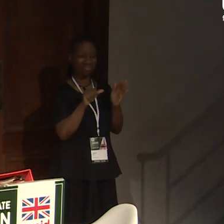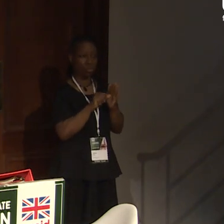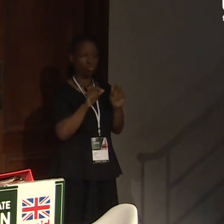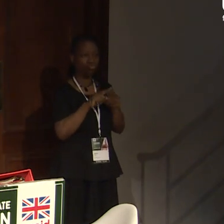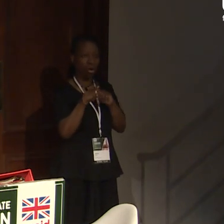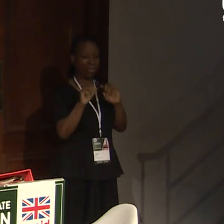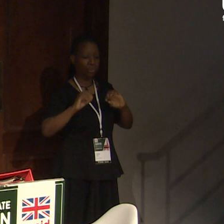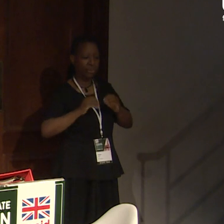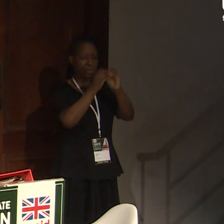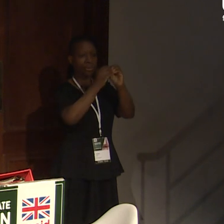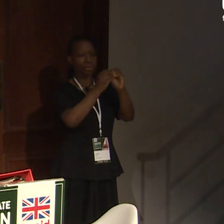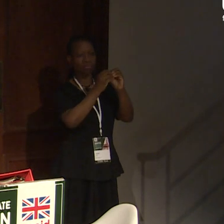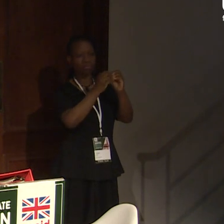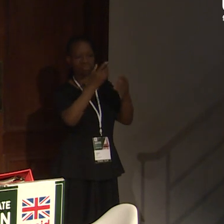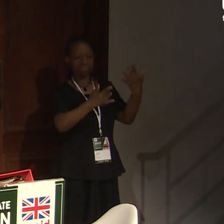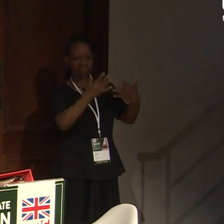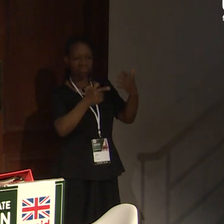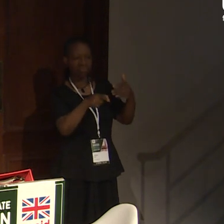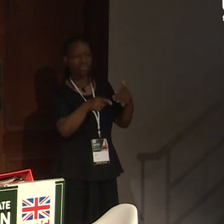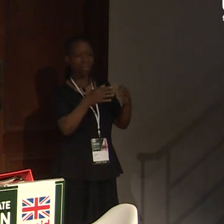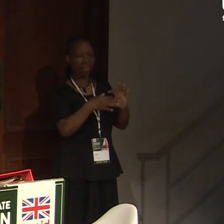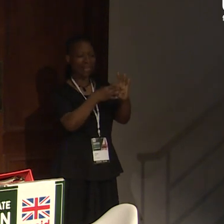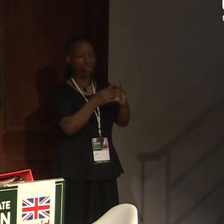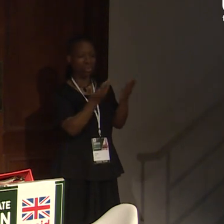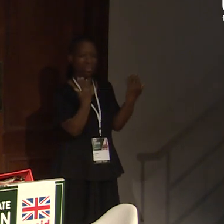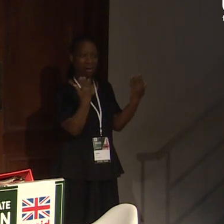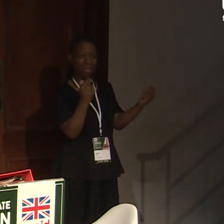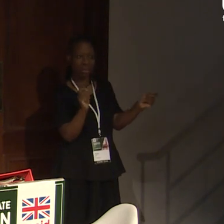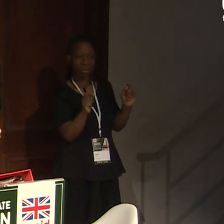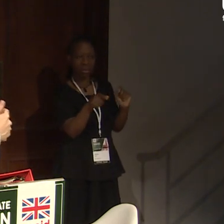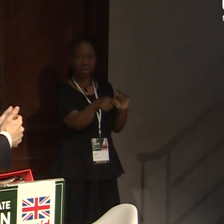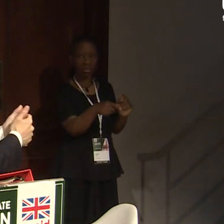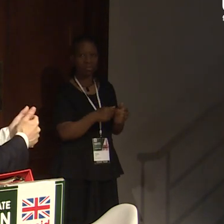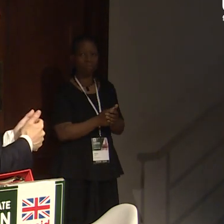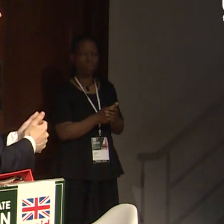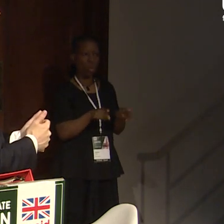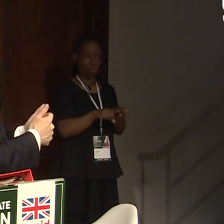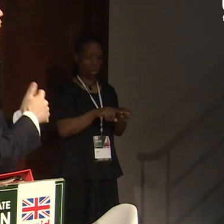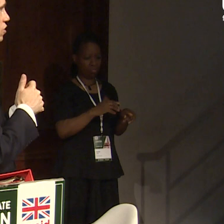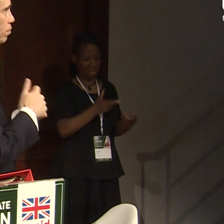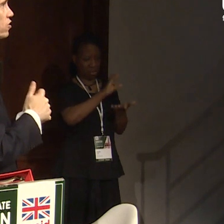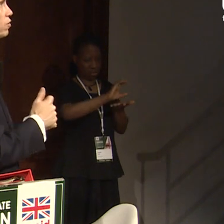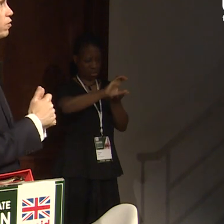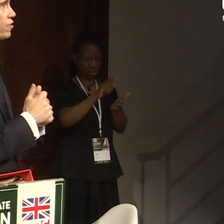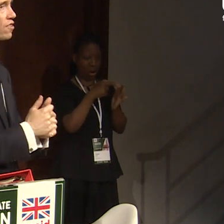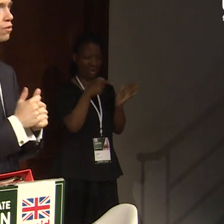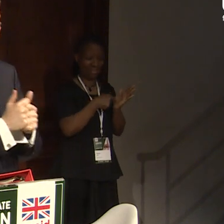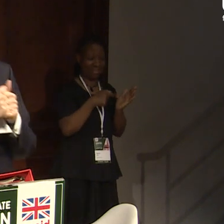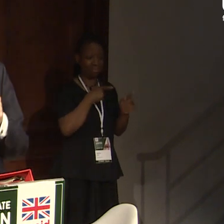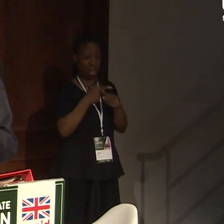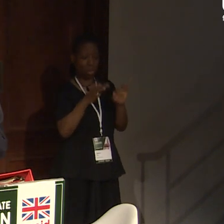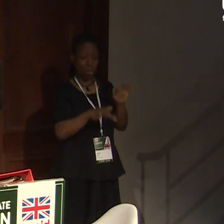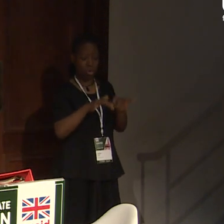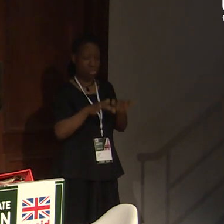predictions on flood risk. How even with an incredible amount of investment in IT and computing, it was impossible for us to